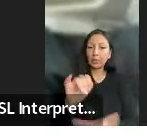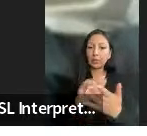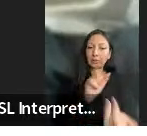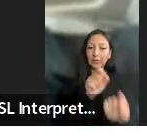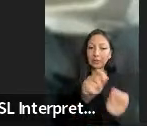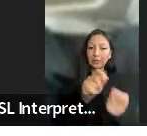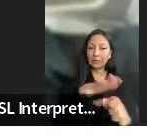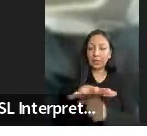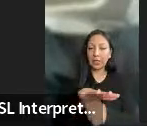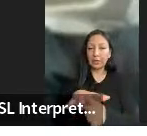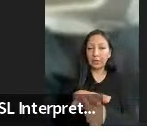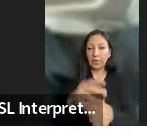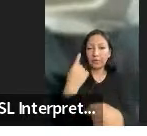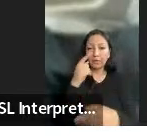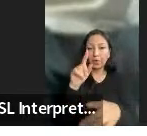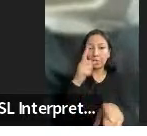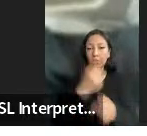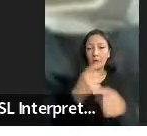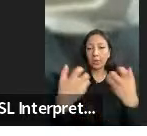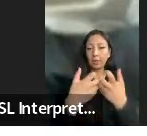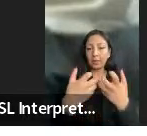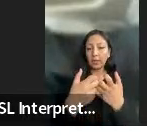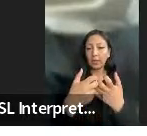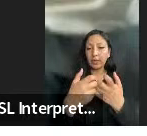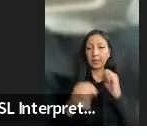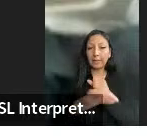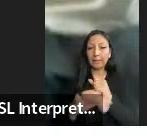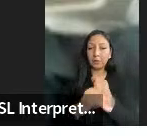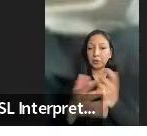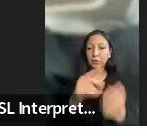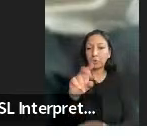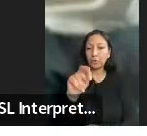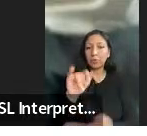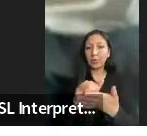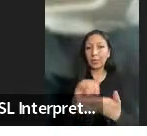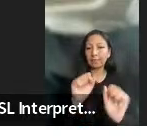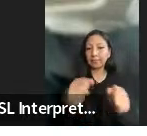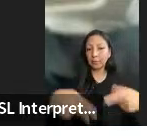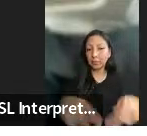areas for an appropriate commercial zone that would allow it?